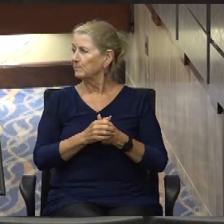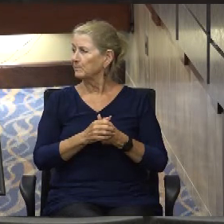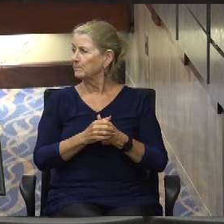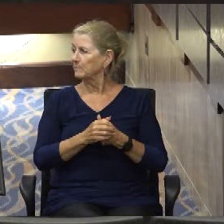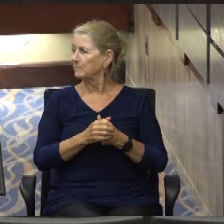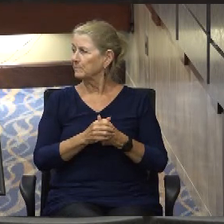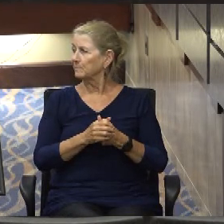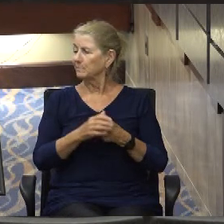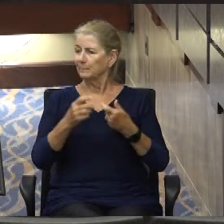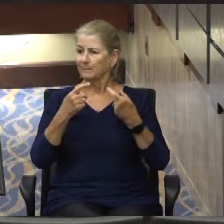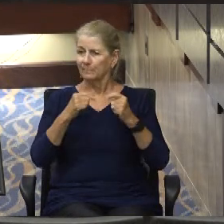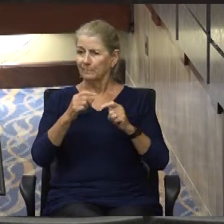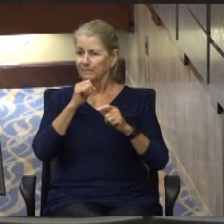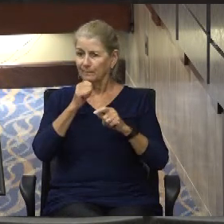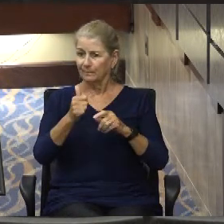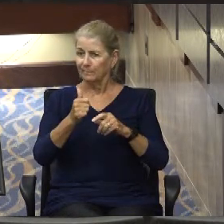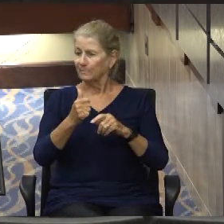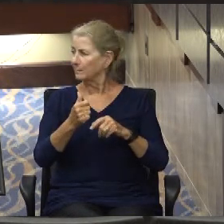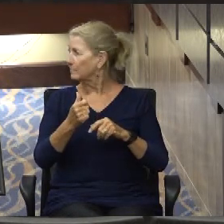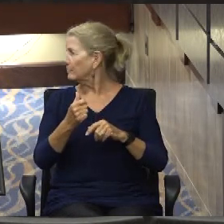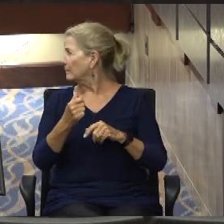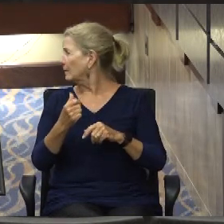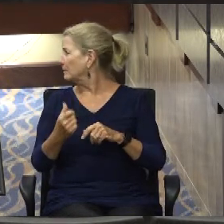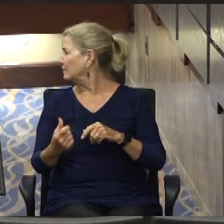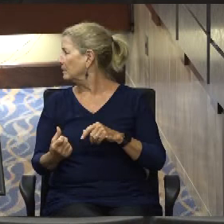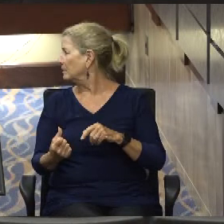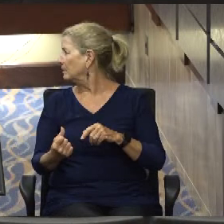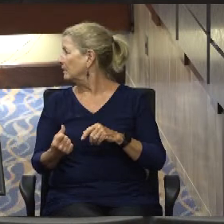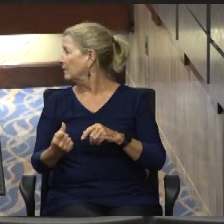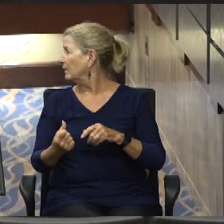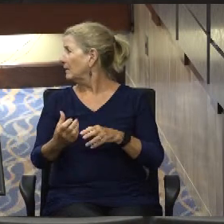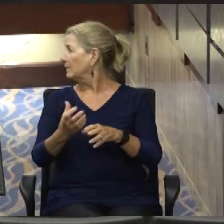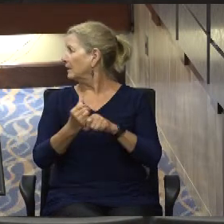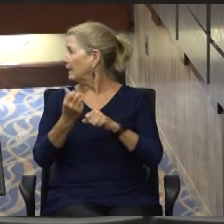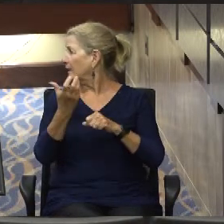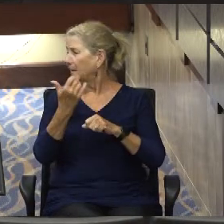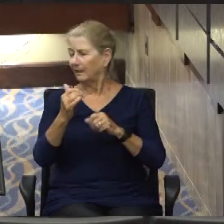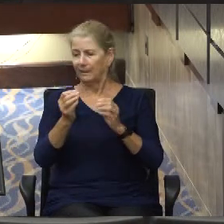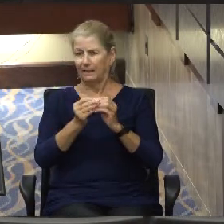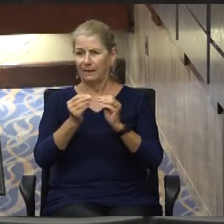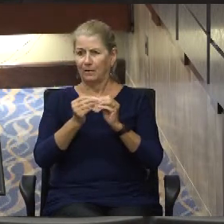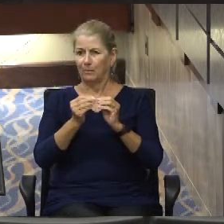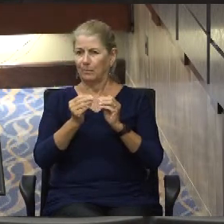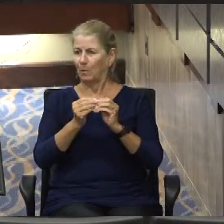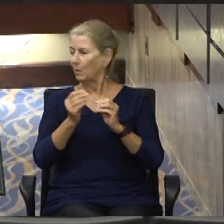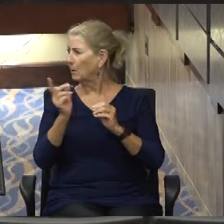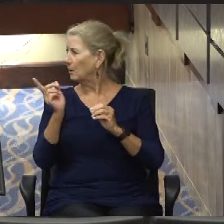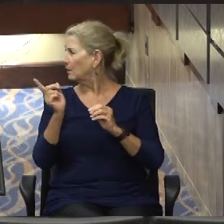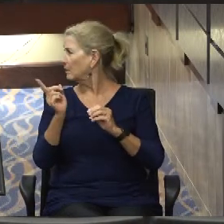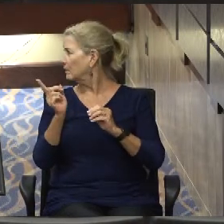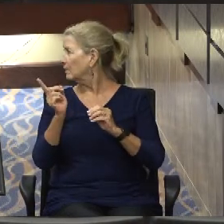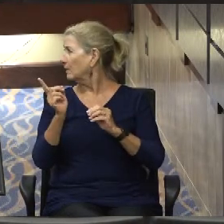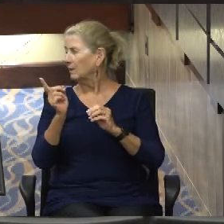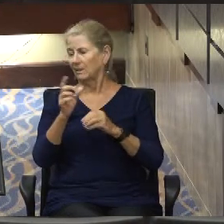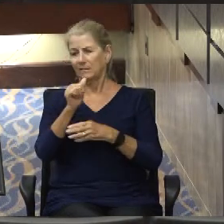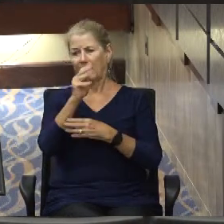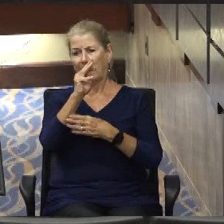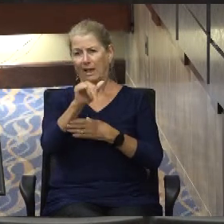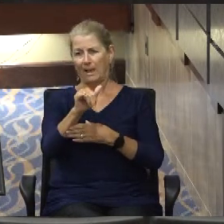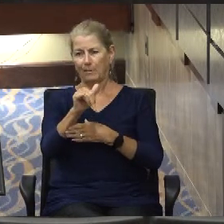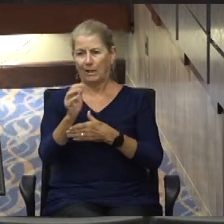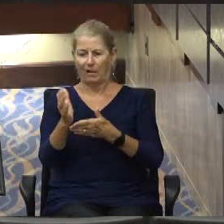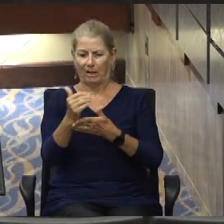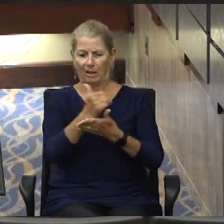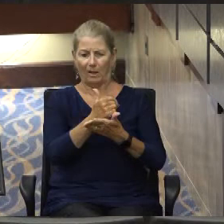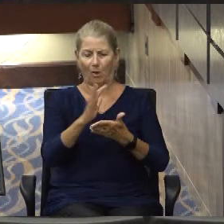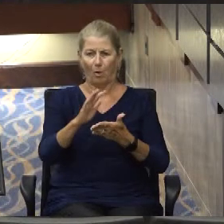Try not to make any more mess than I already made. Well, as Amy's gathering up her visual aids, Clint's